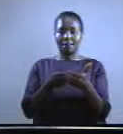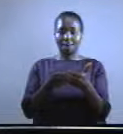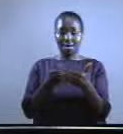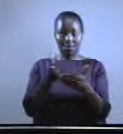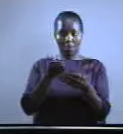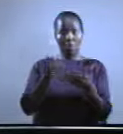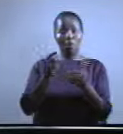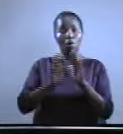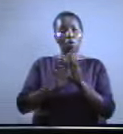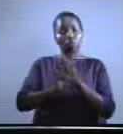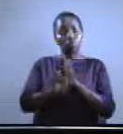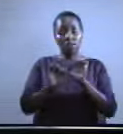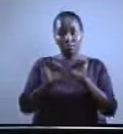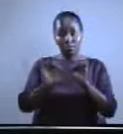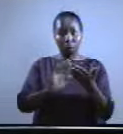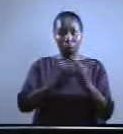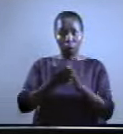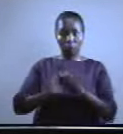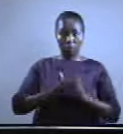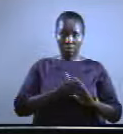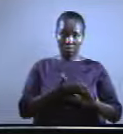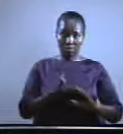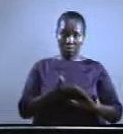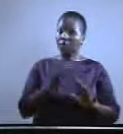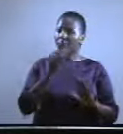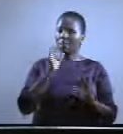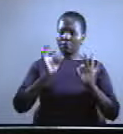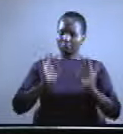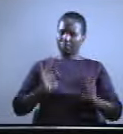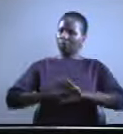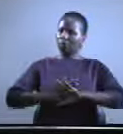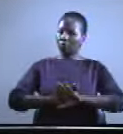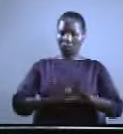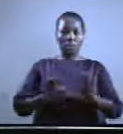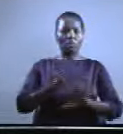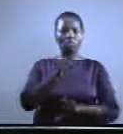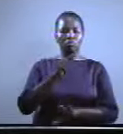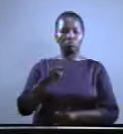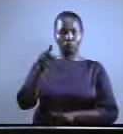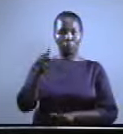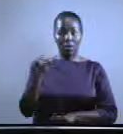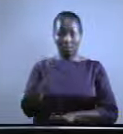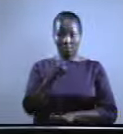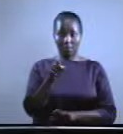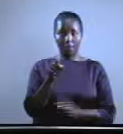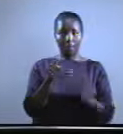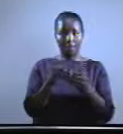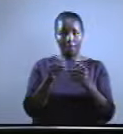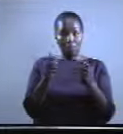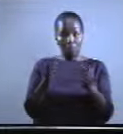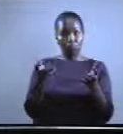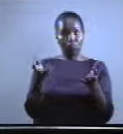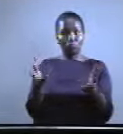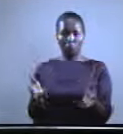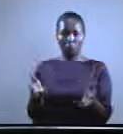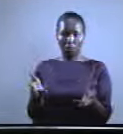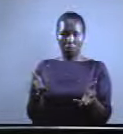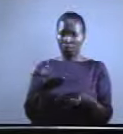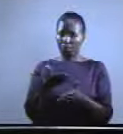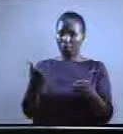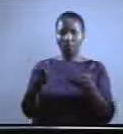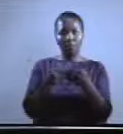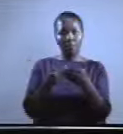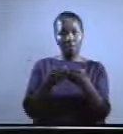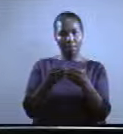representatives, it would not be appropriate for members to conduct themselves in that manner. Members must